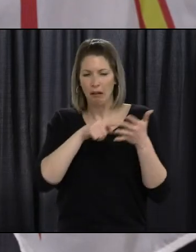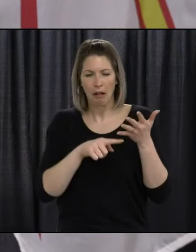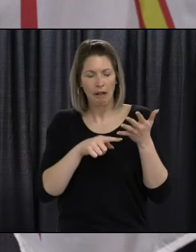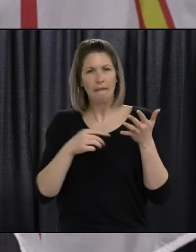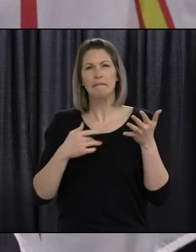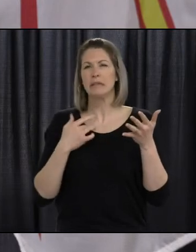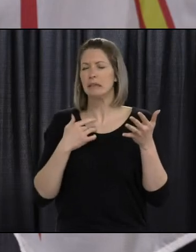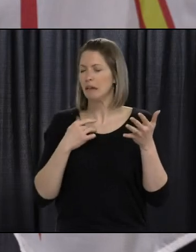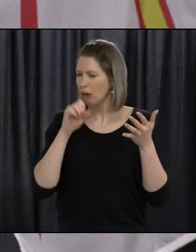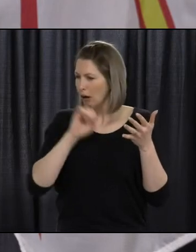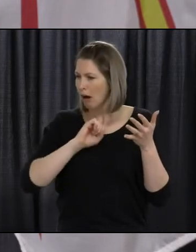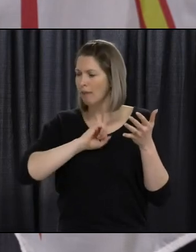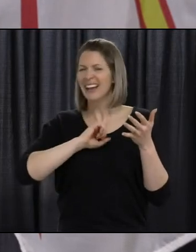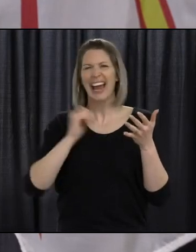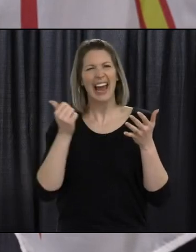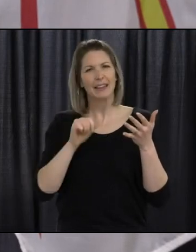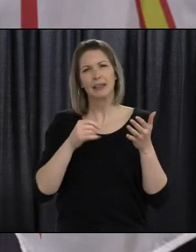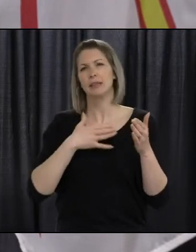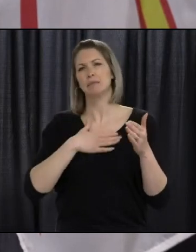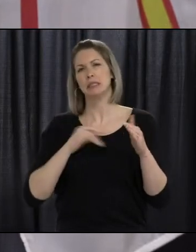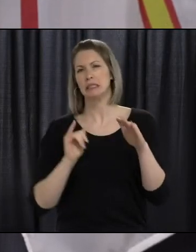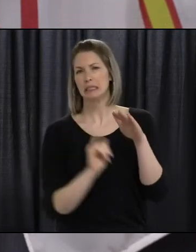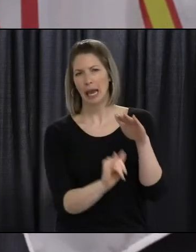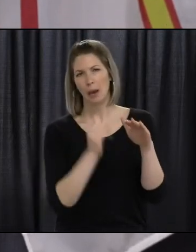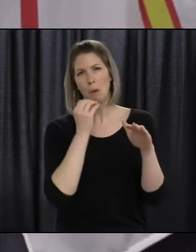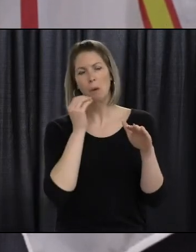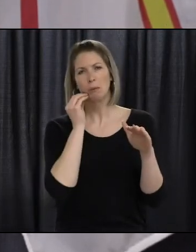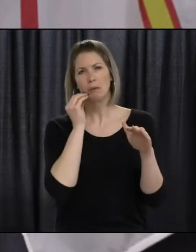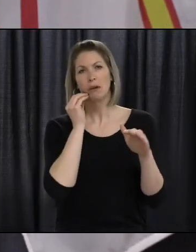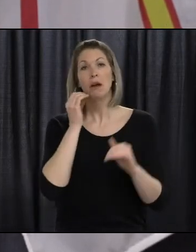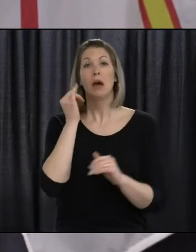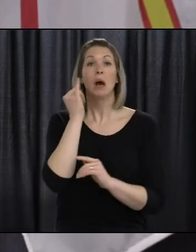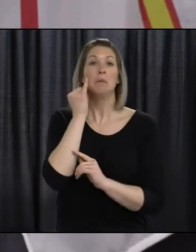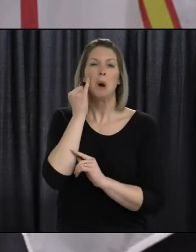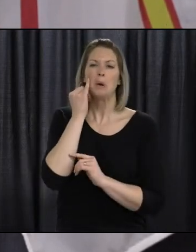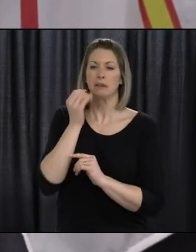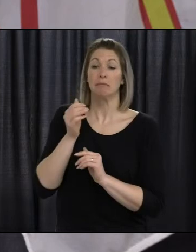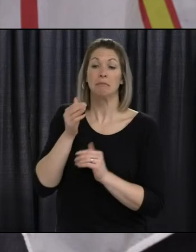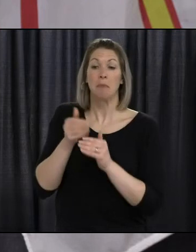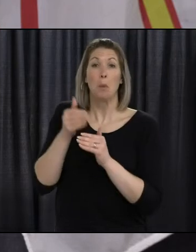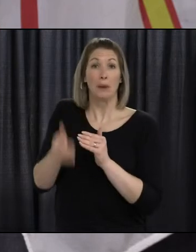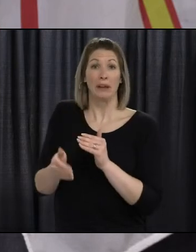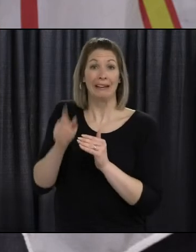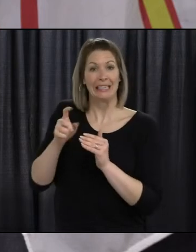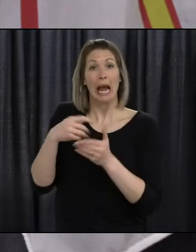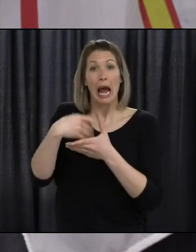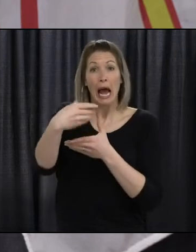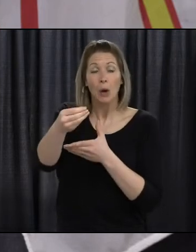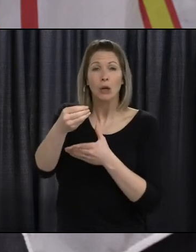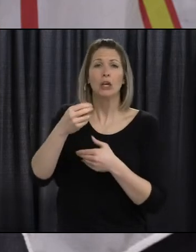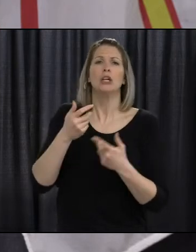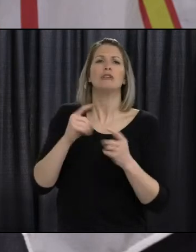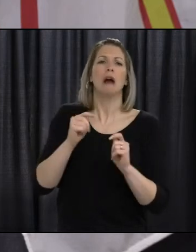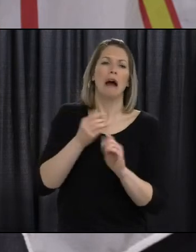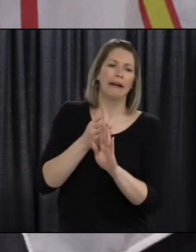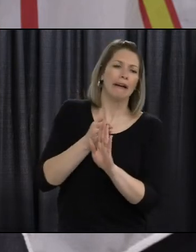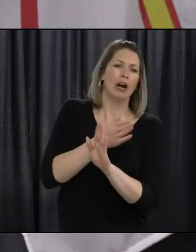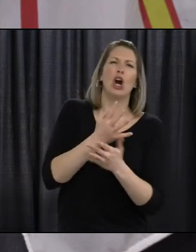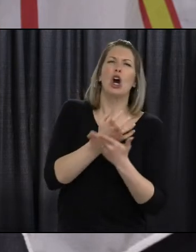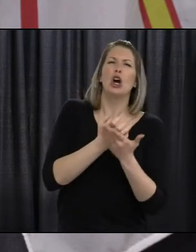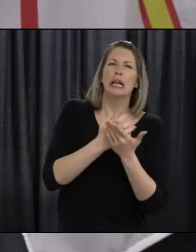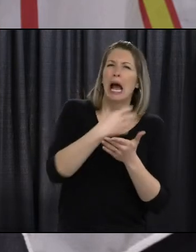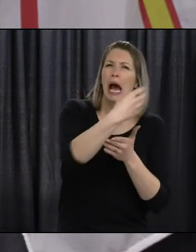protection. If you must go out for essentials this weekend, try to shop during off-peak hours or look at